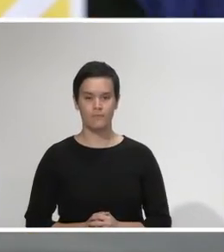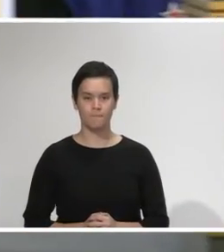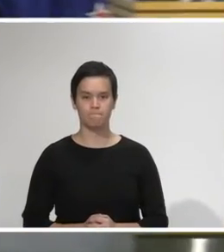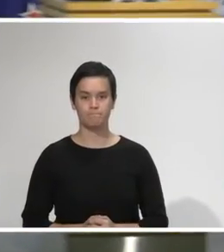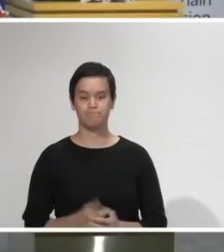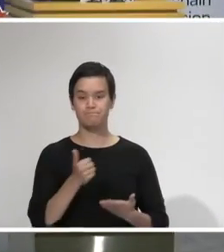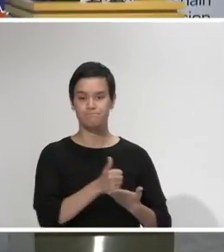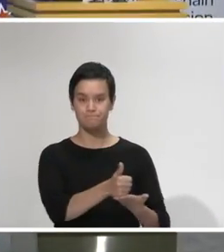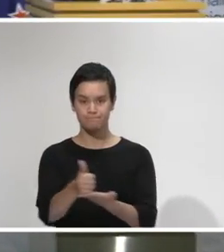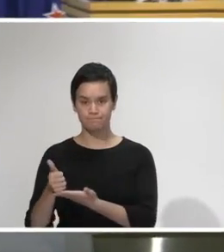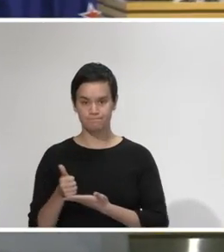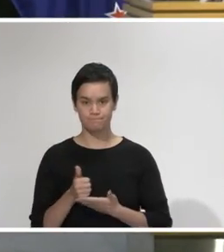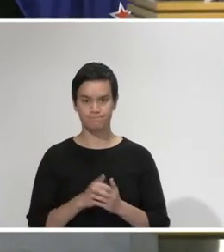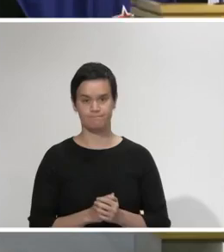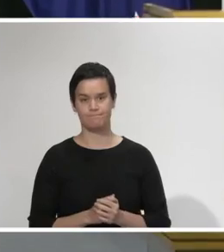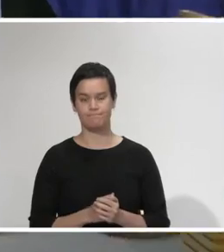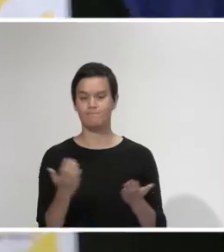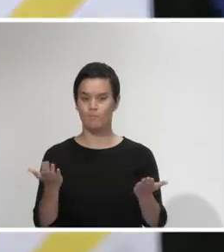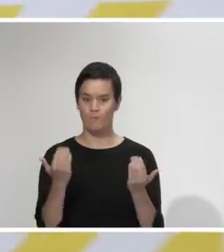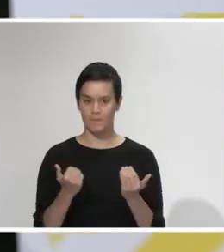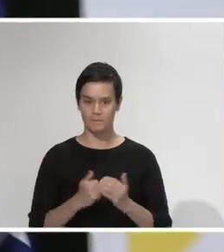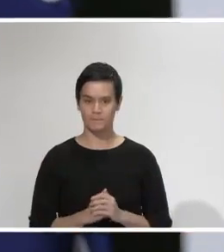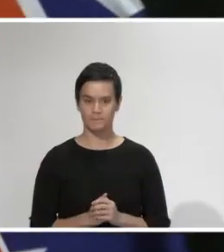Tēnā koutou katoa. Welcome to today's briefing.